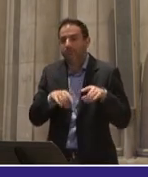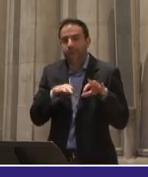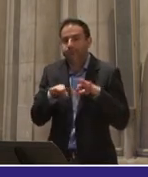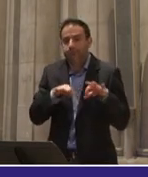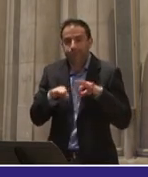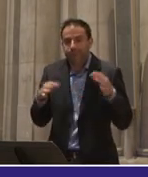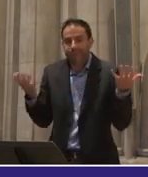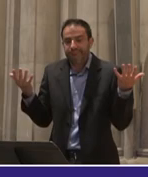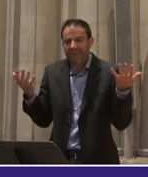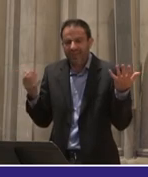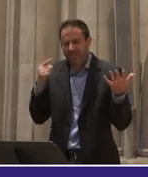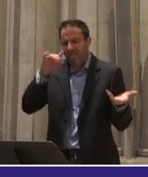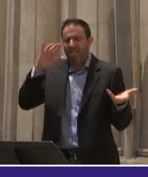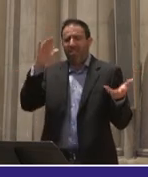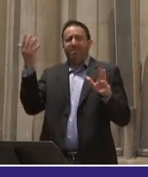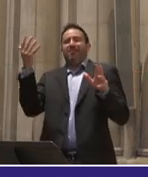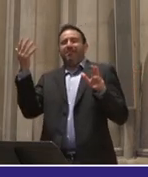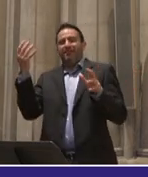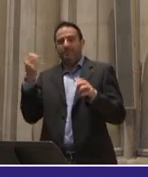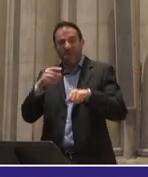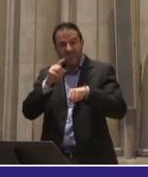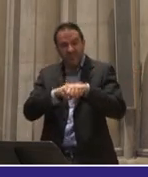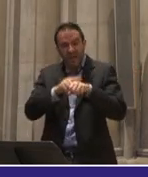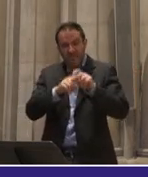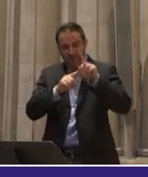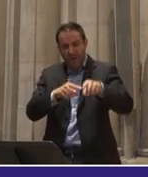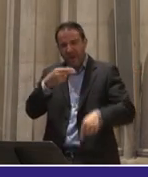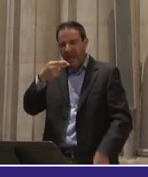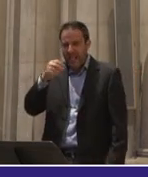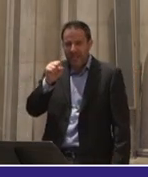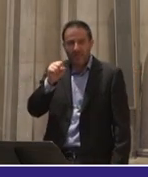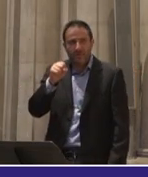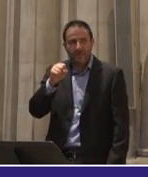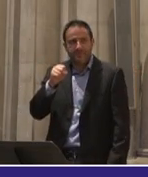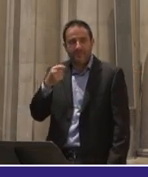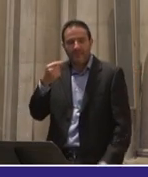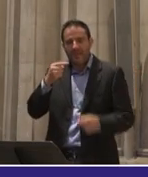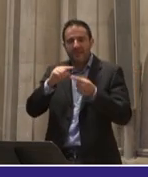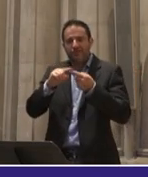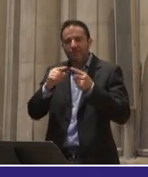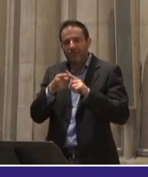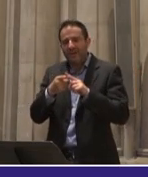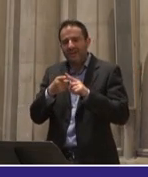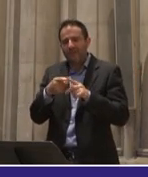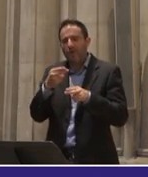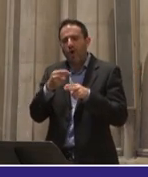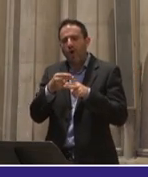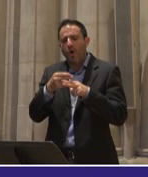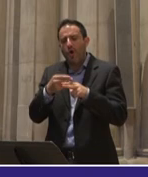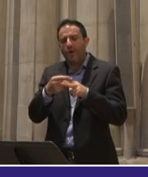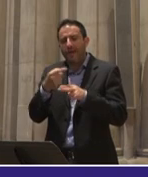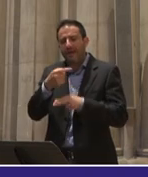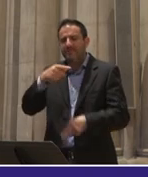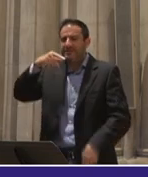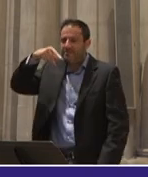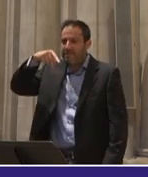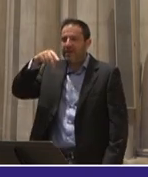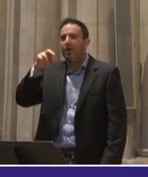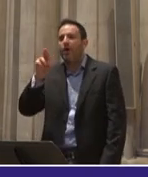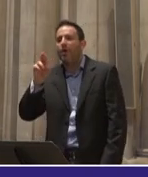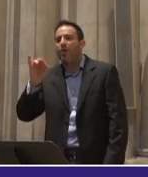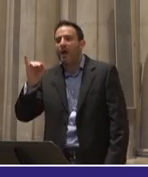were so bizarre that by the time he got to high school, his friends began to refer to them as